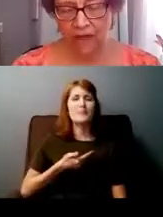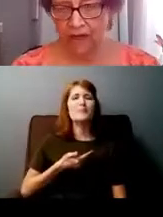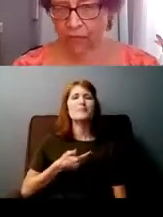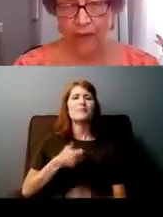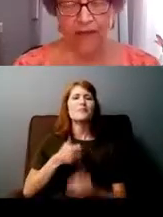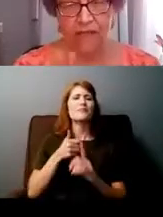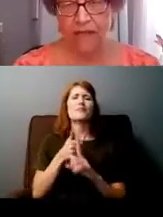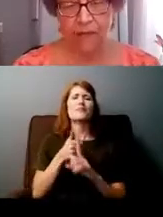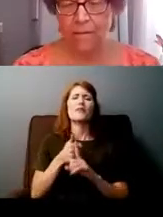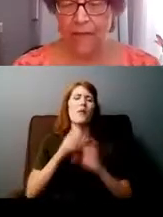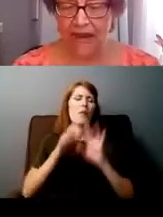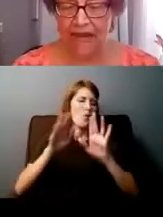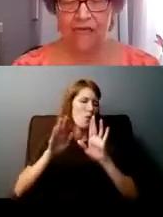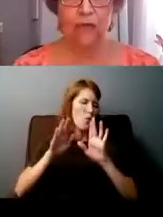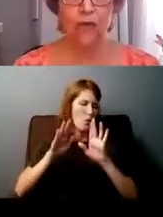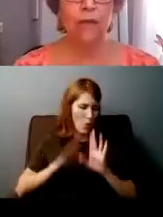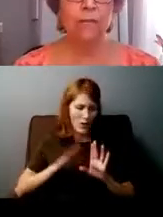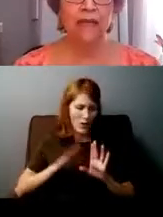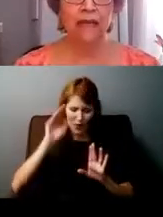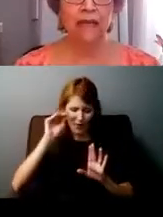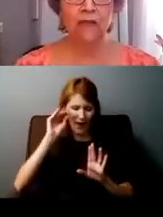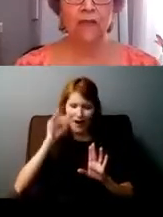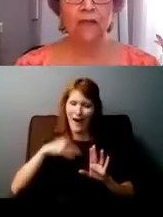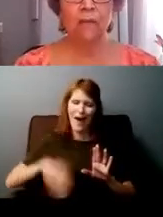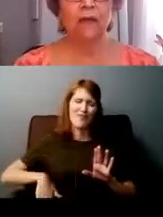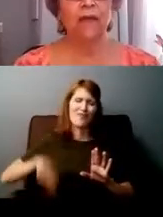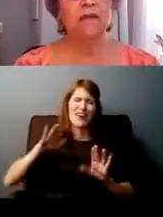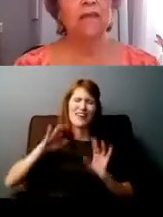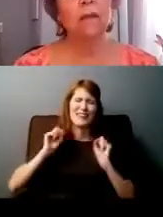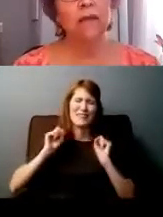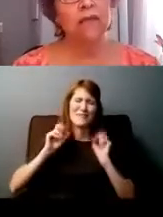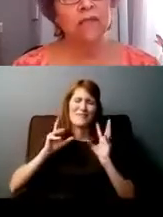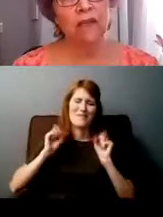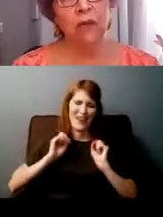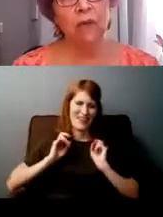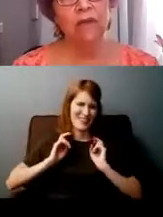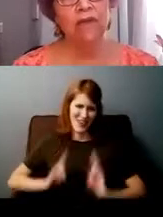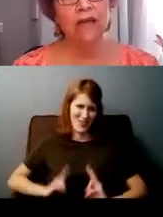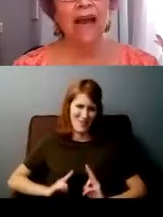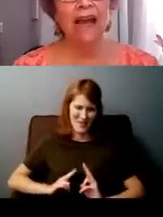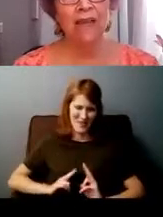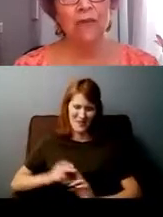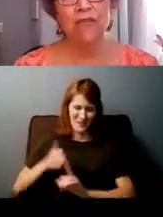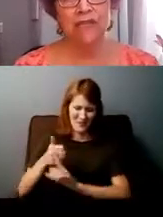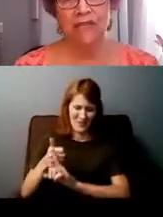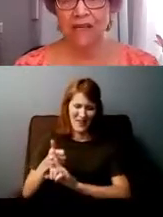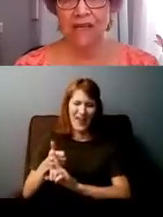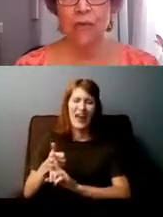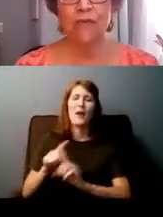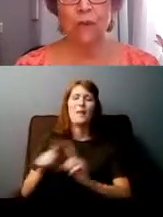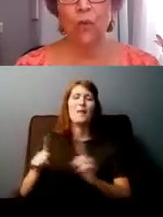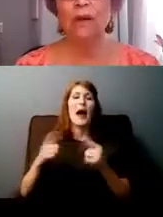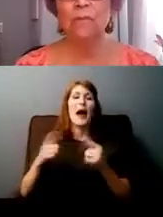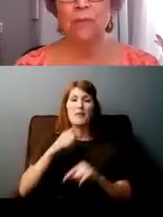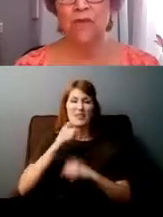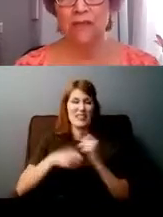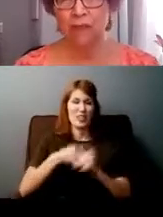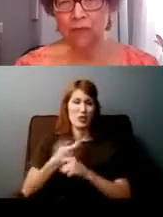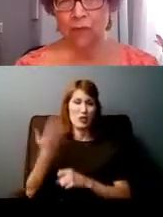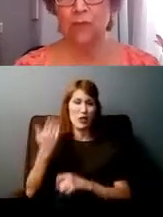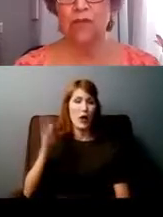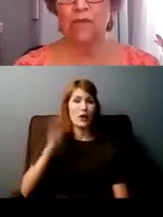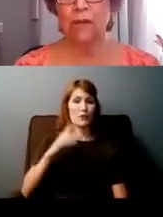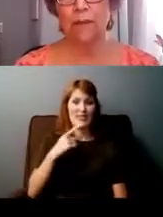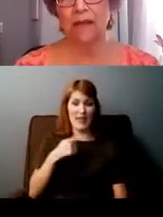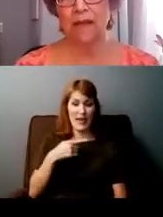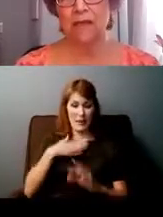wonderful guy, I've raised an amazing human being. But some years ago, I used to say he was the one person that